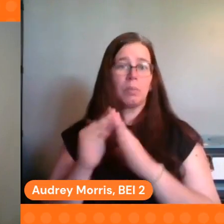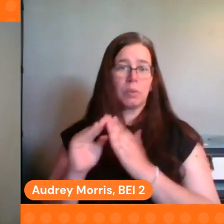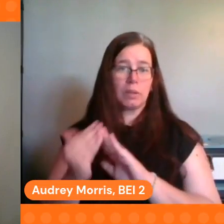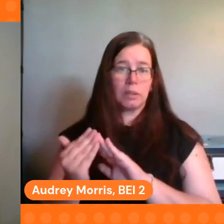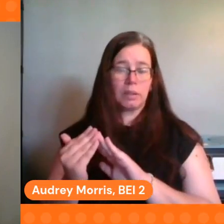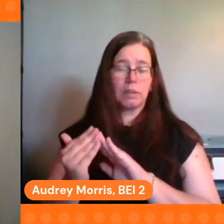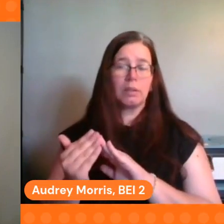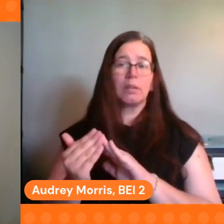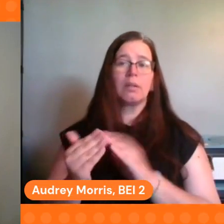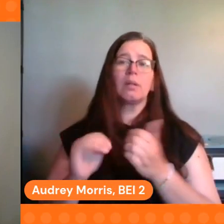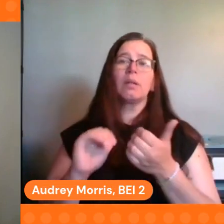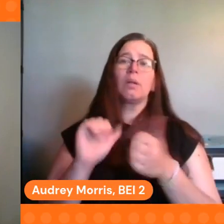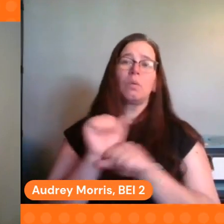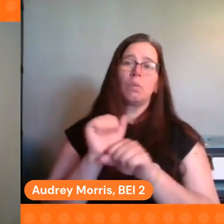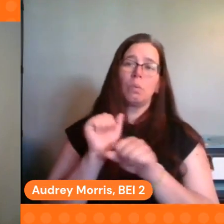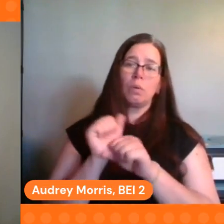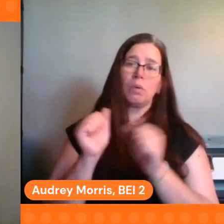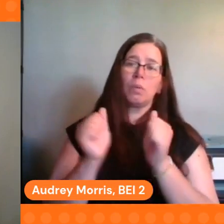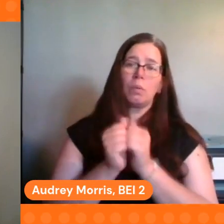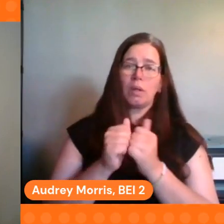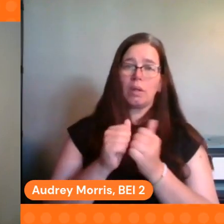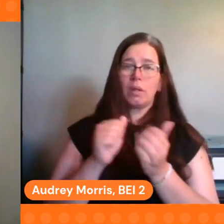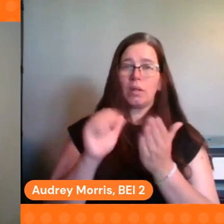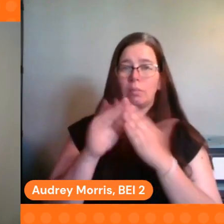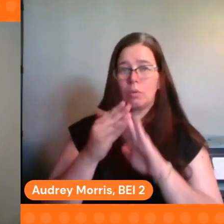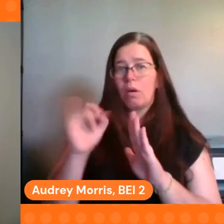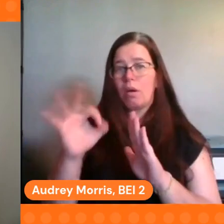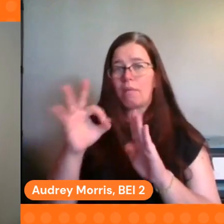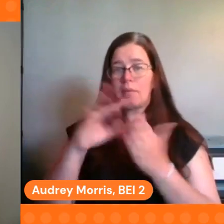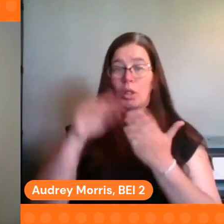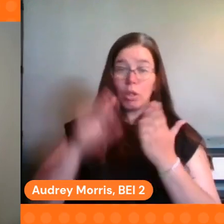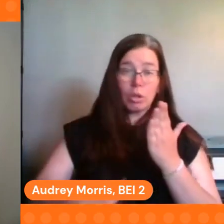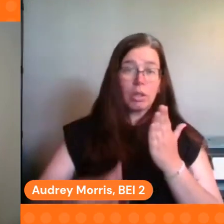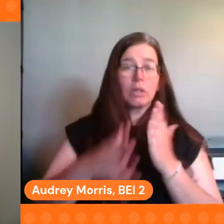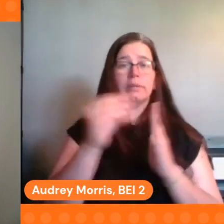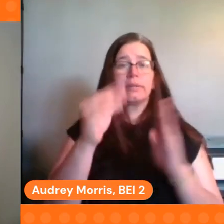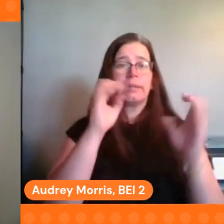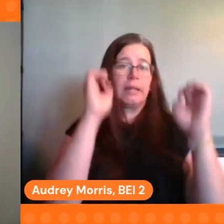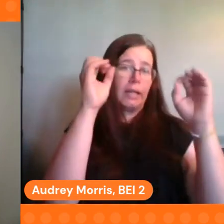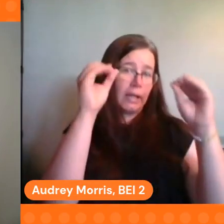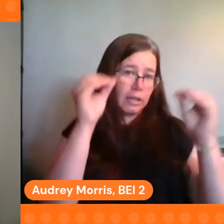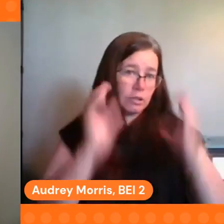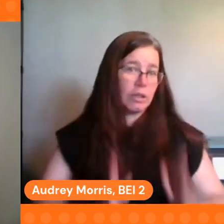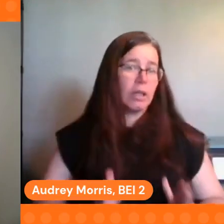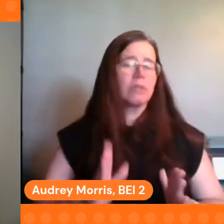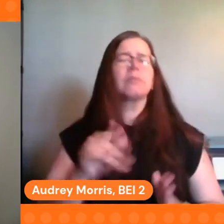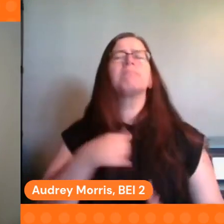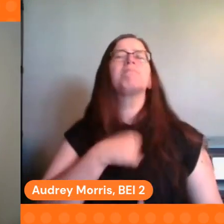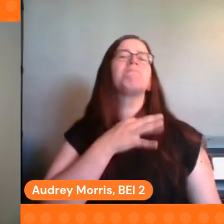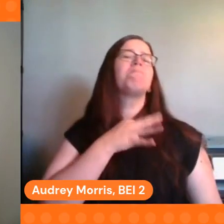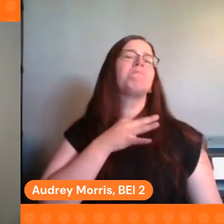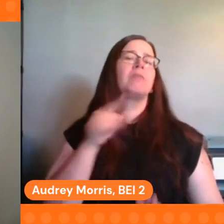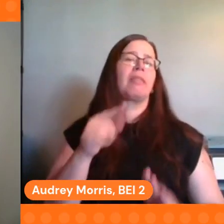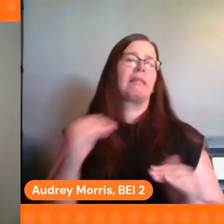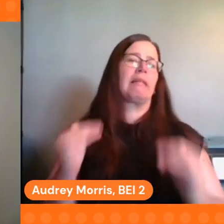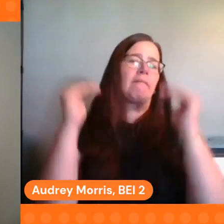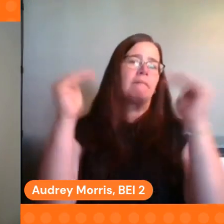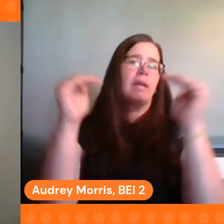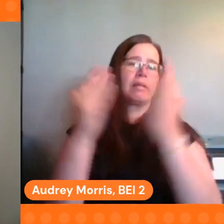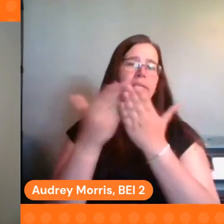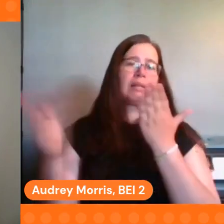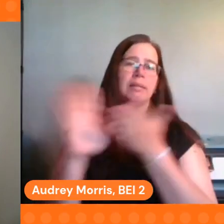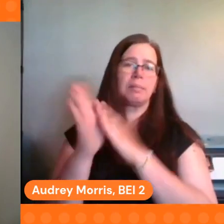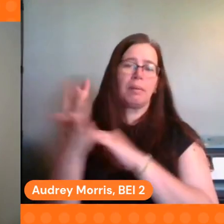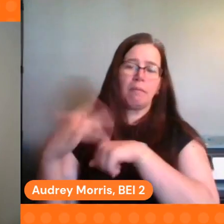just working with communities of learners and educators. And I'm just wondering if, like, as you bring these advanced things out to these